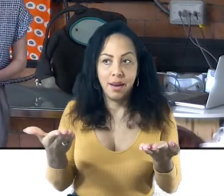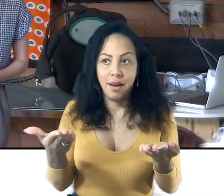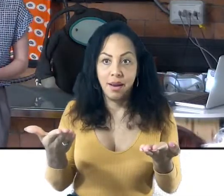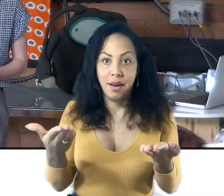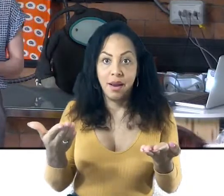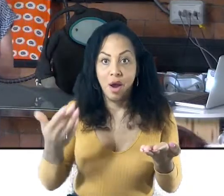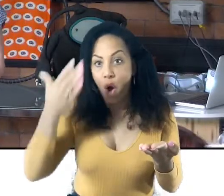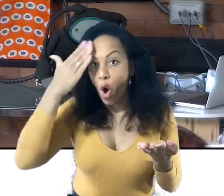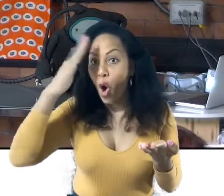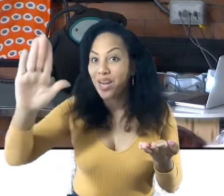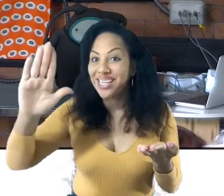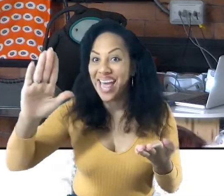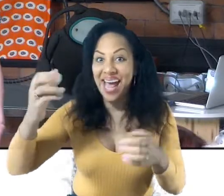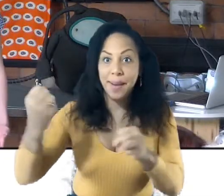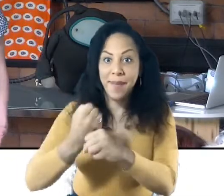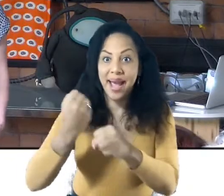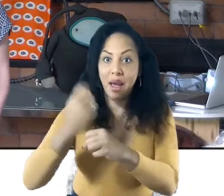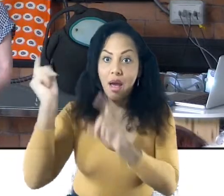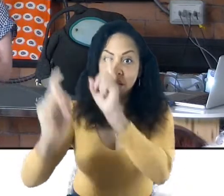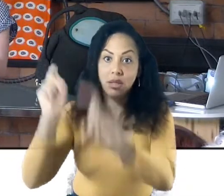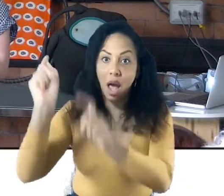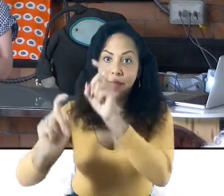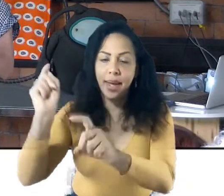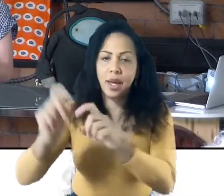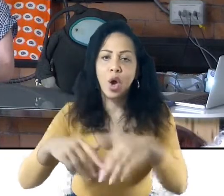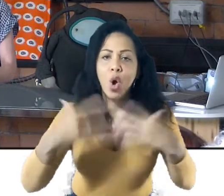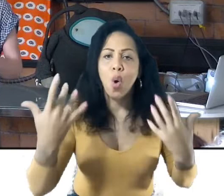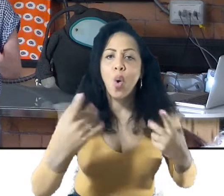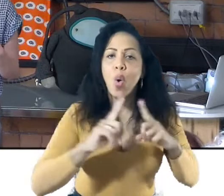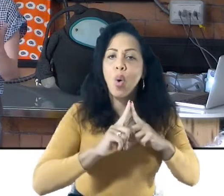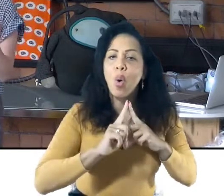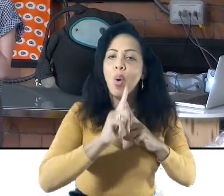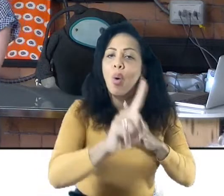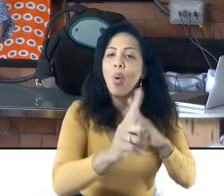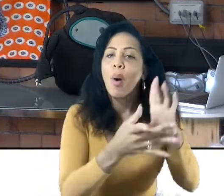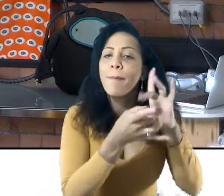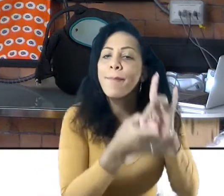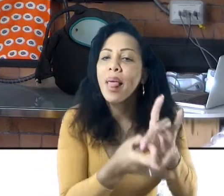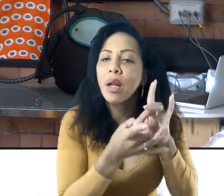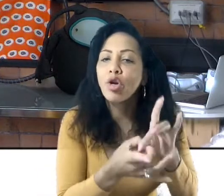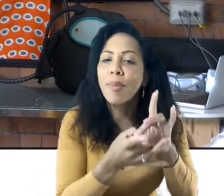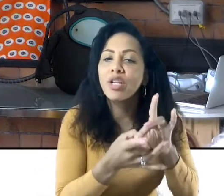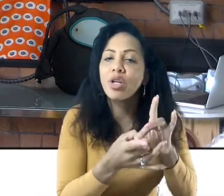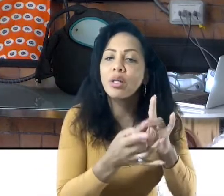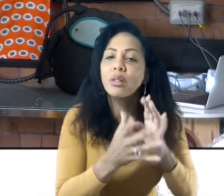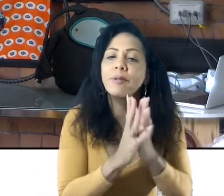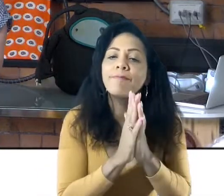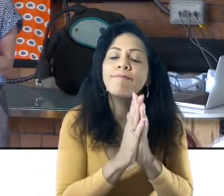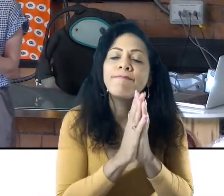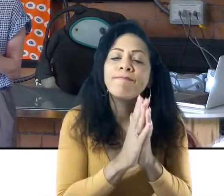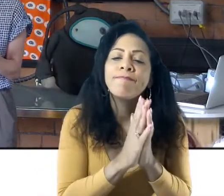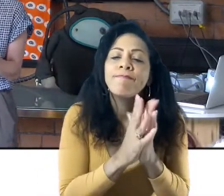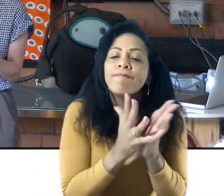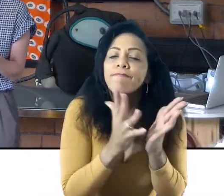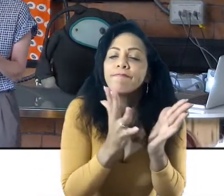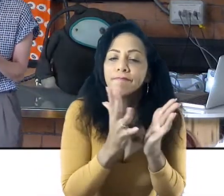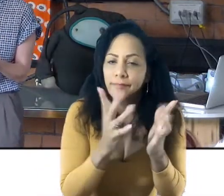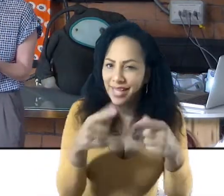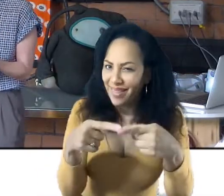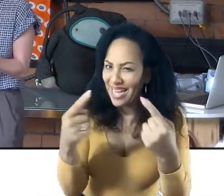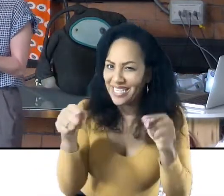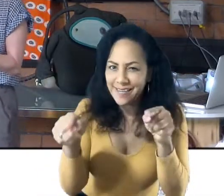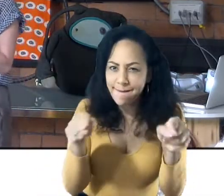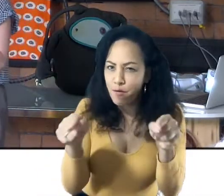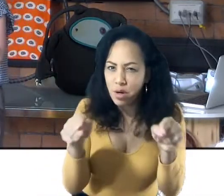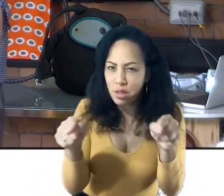a pilgrim, you belong. You're meant to be there. You've gone there for the place. And it's a semantic difference, really. But the